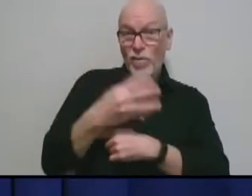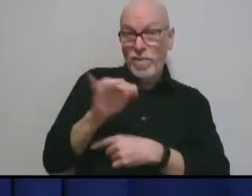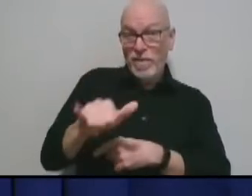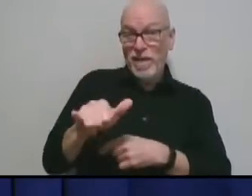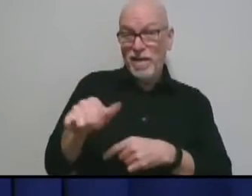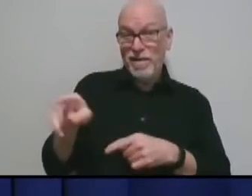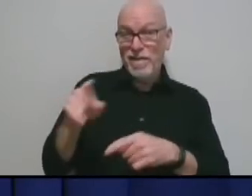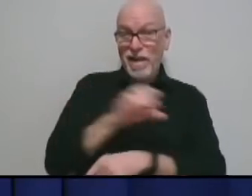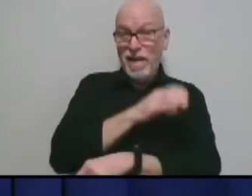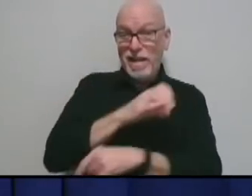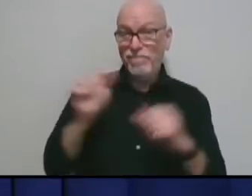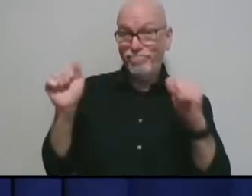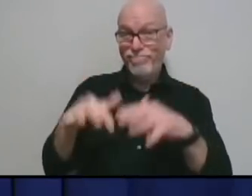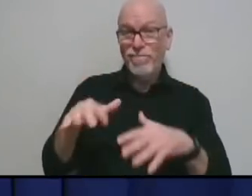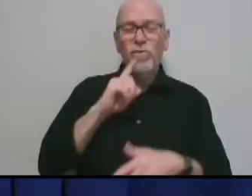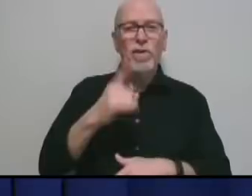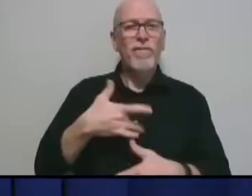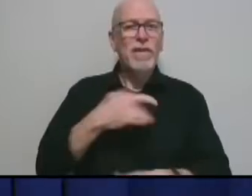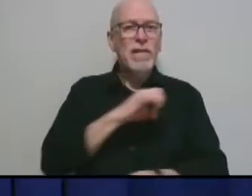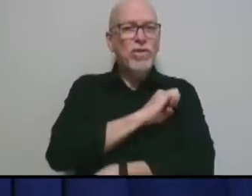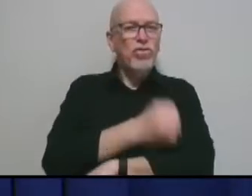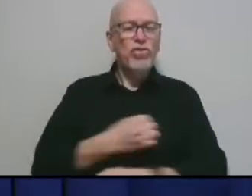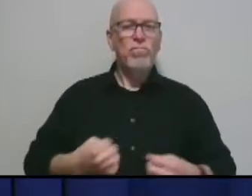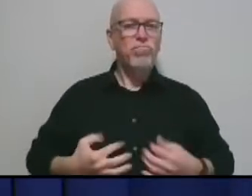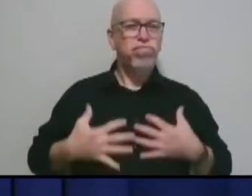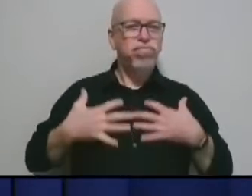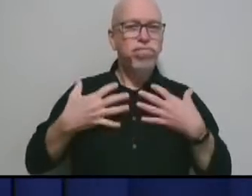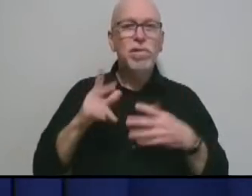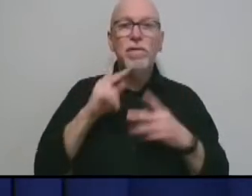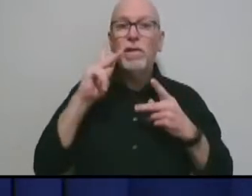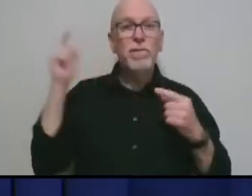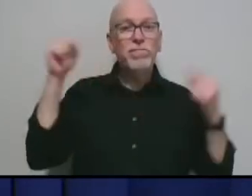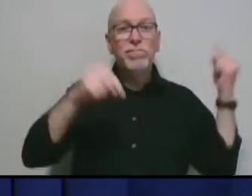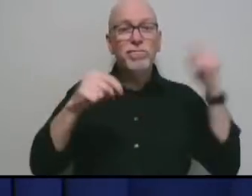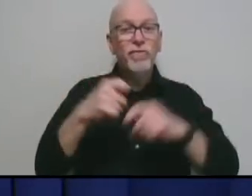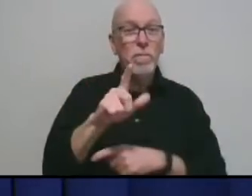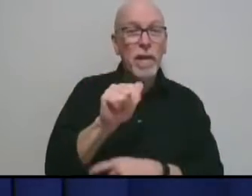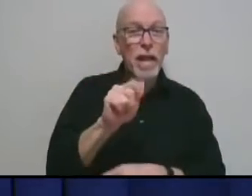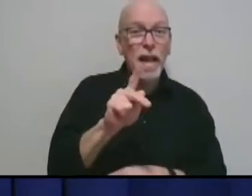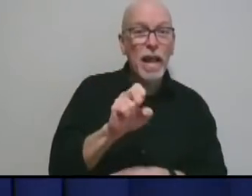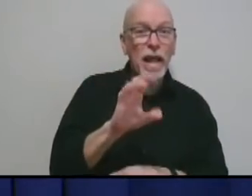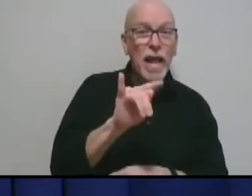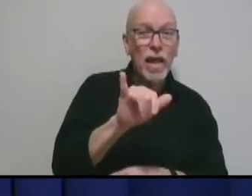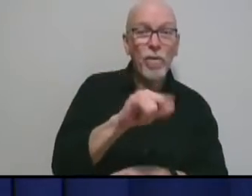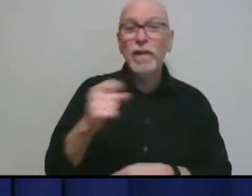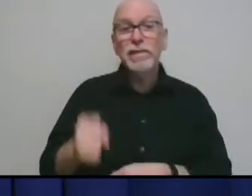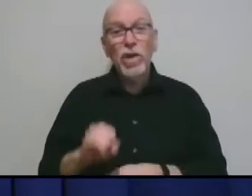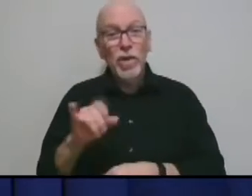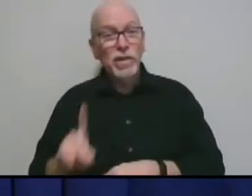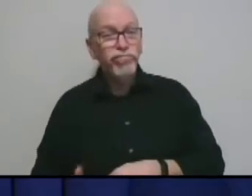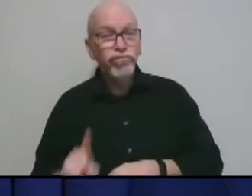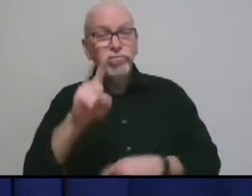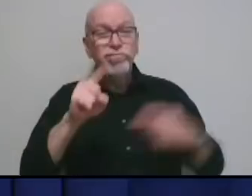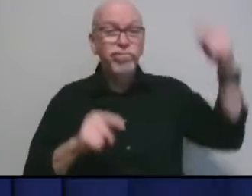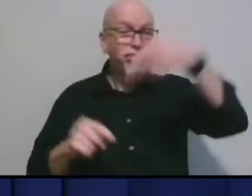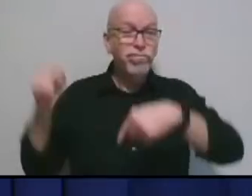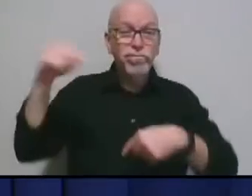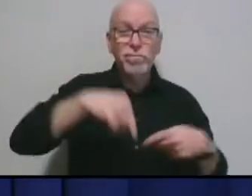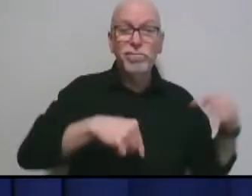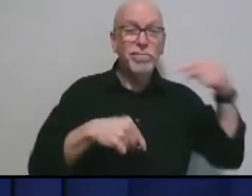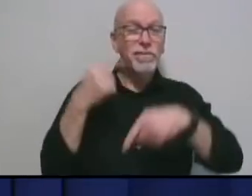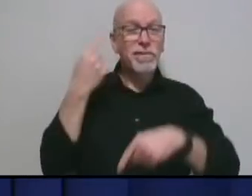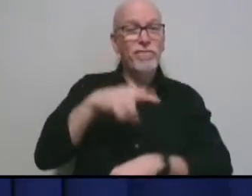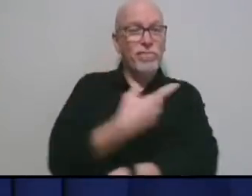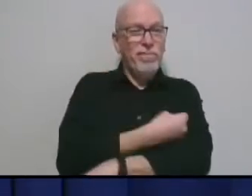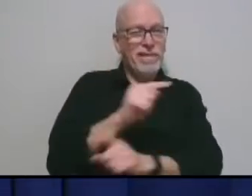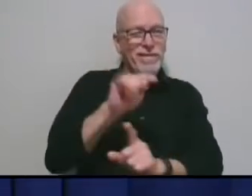energizing for everyone that was involved. People drove from as far as Lake County and southern Indiana to receive a vaccine at this iconic site.